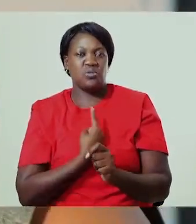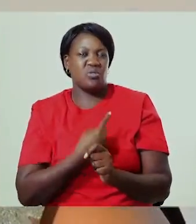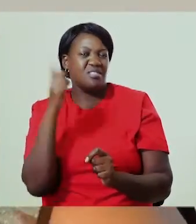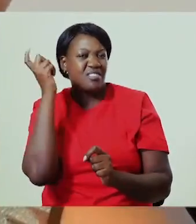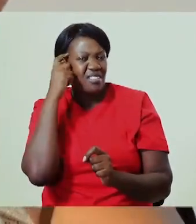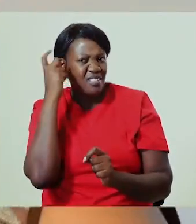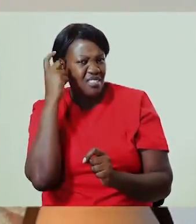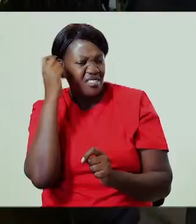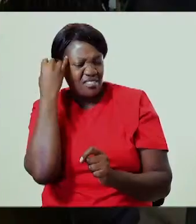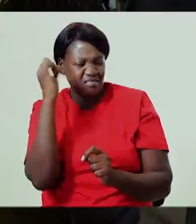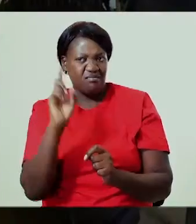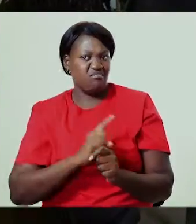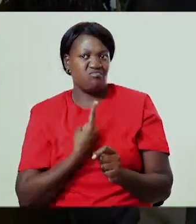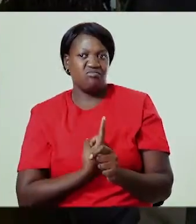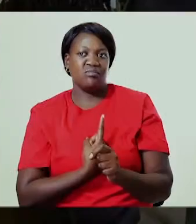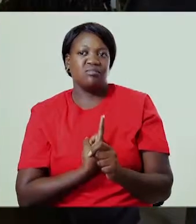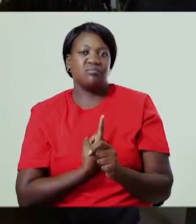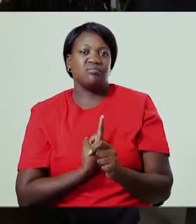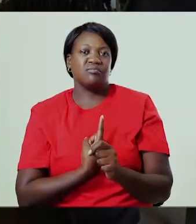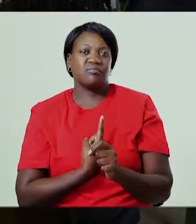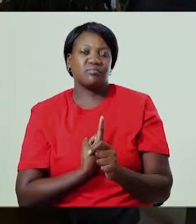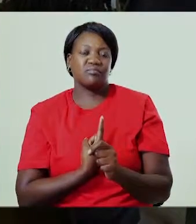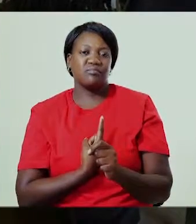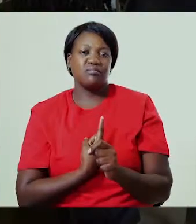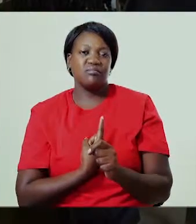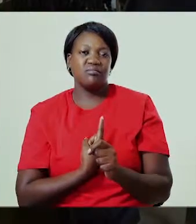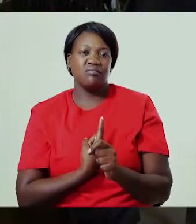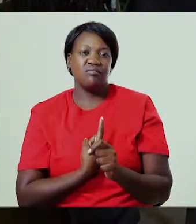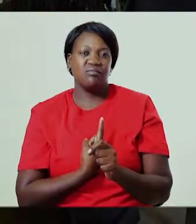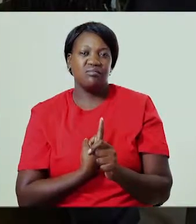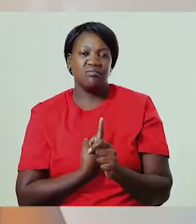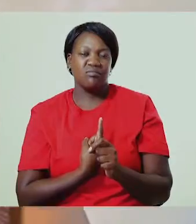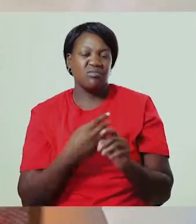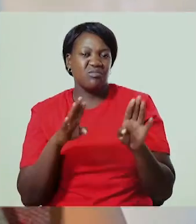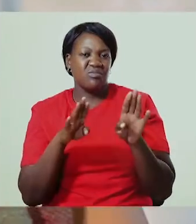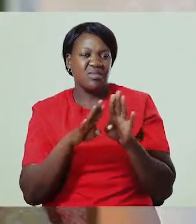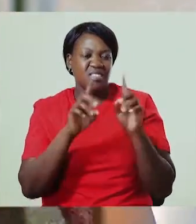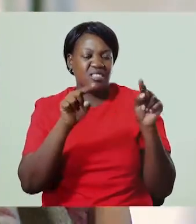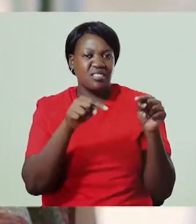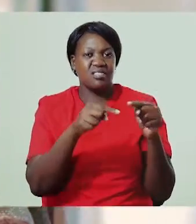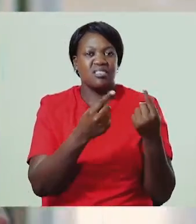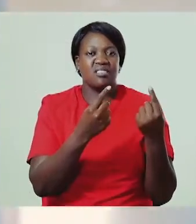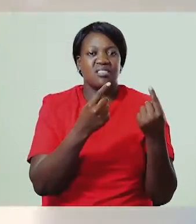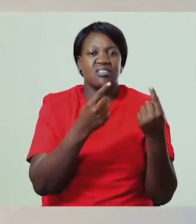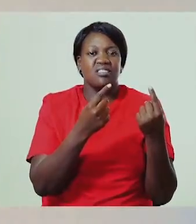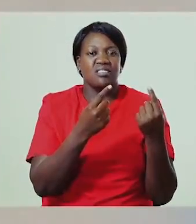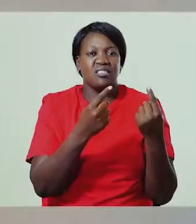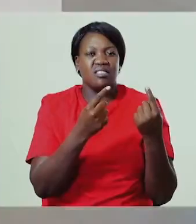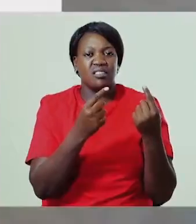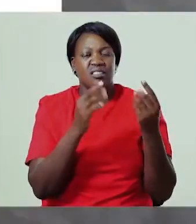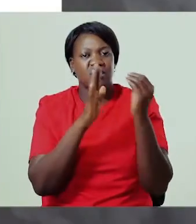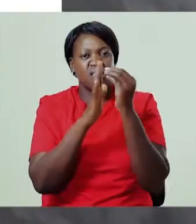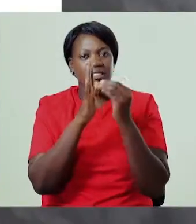and opinions. Now, if the main theme was supernatural, then the sub-themes would